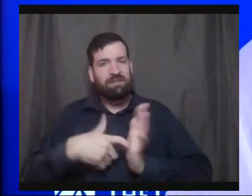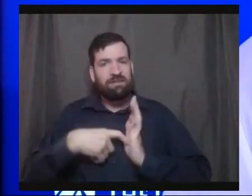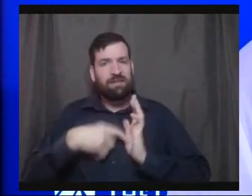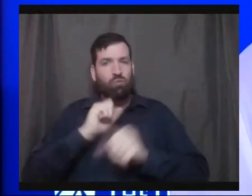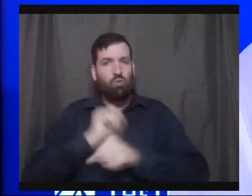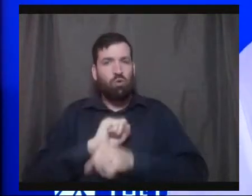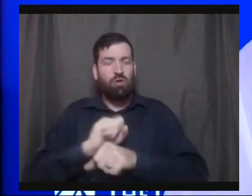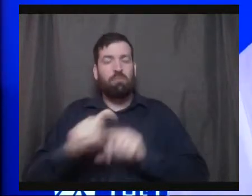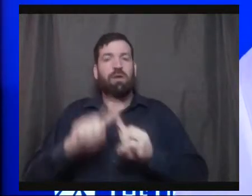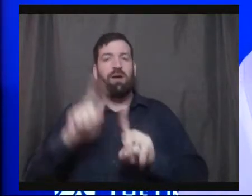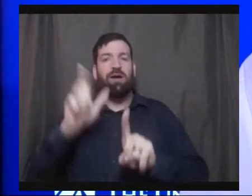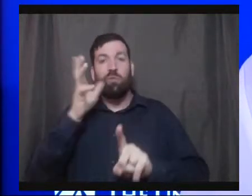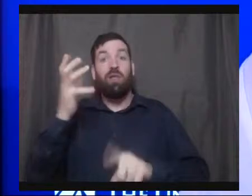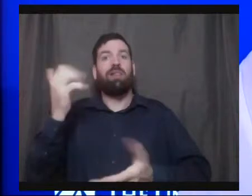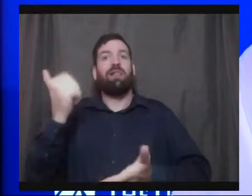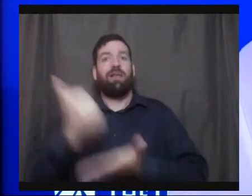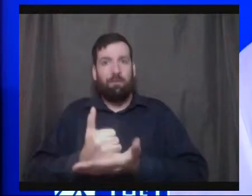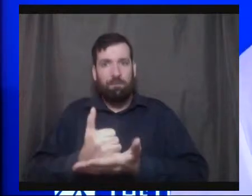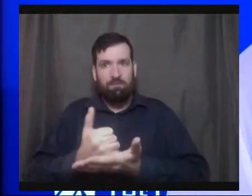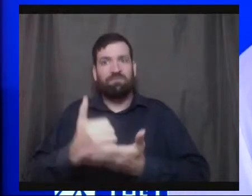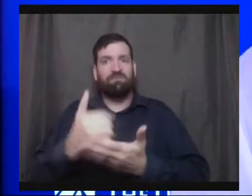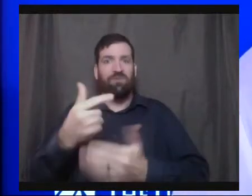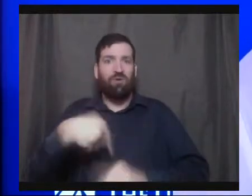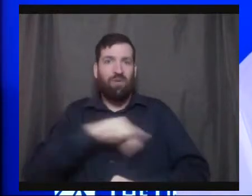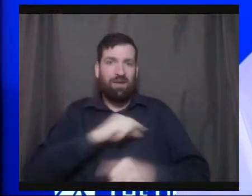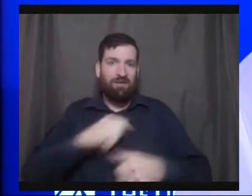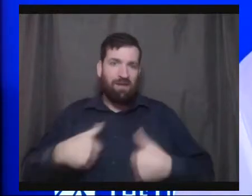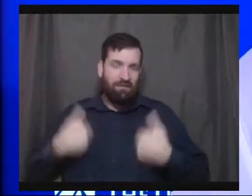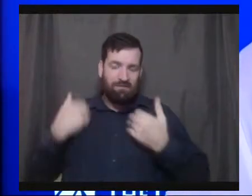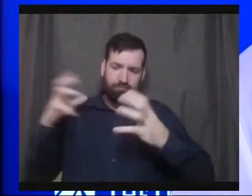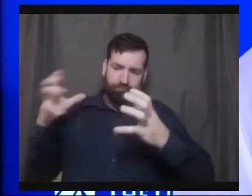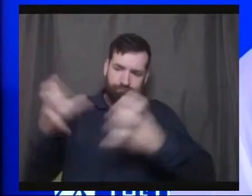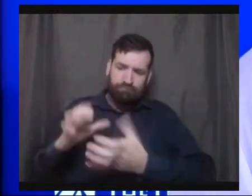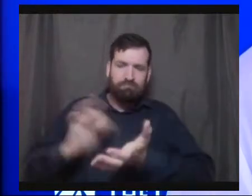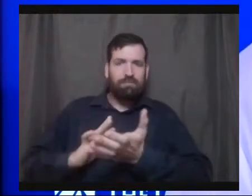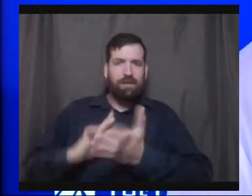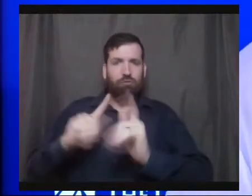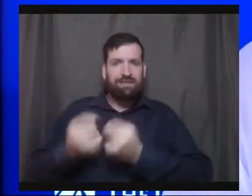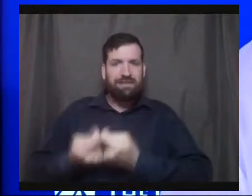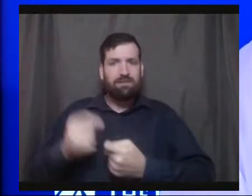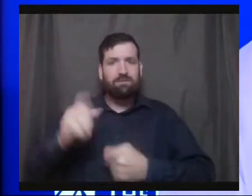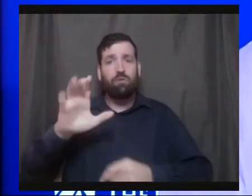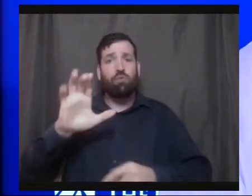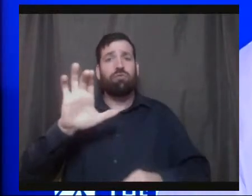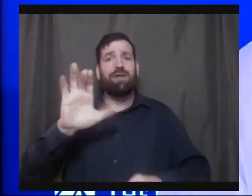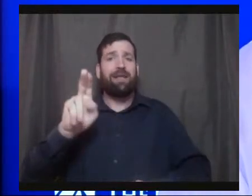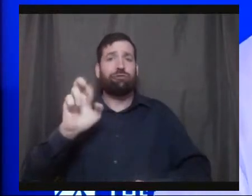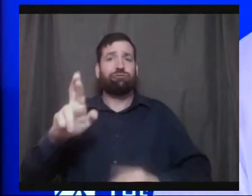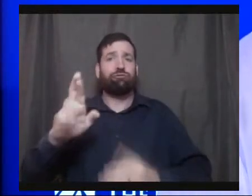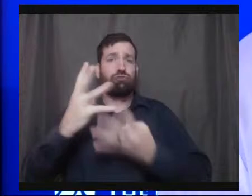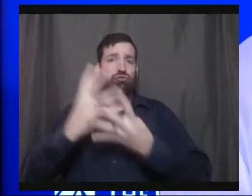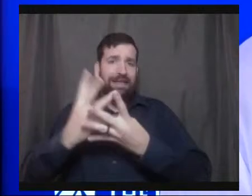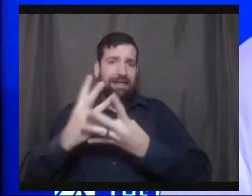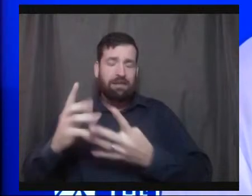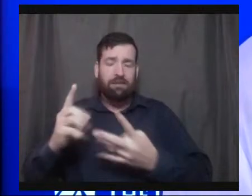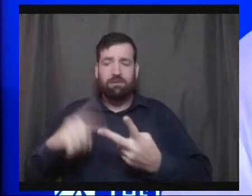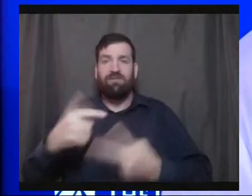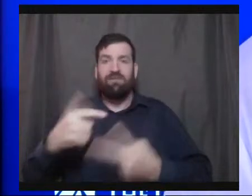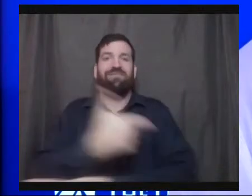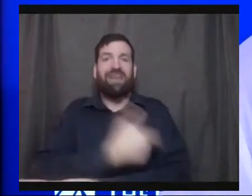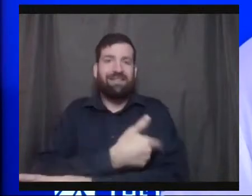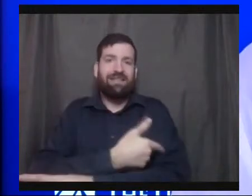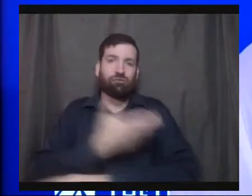life. Prevention, meet with your medical teams, do your cancer screenings, get your vaccinations, of course,